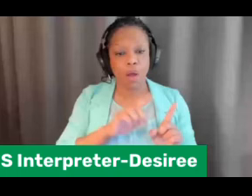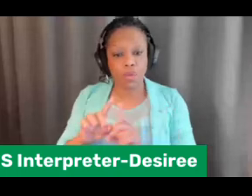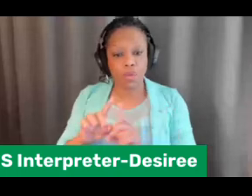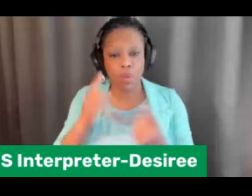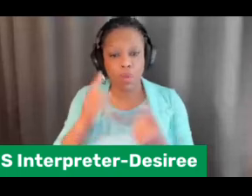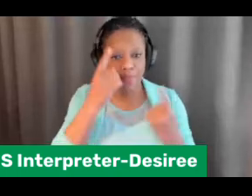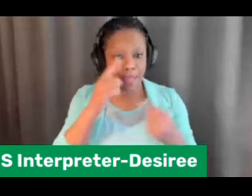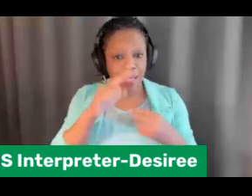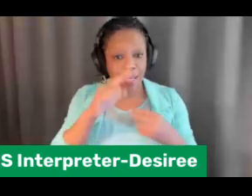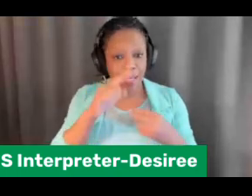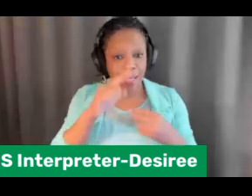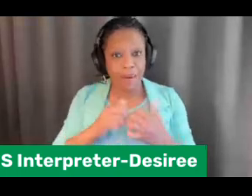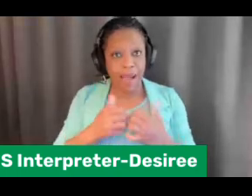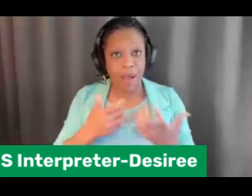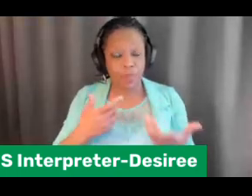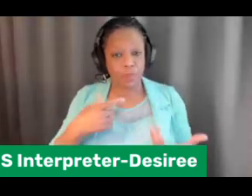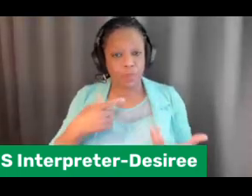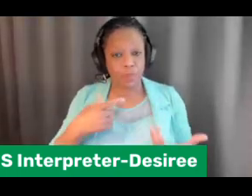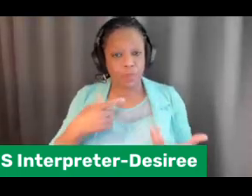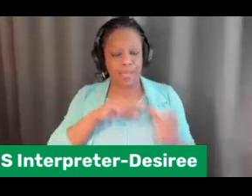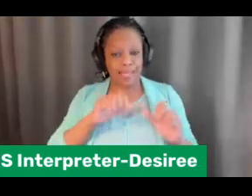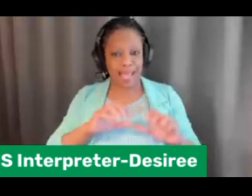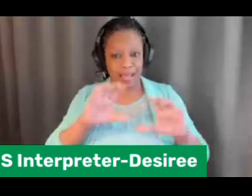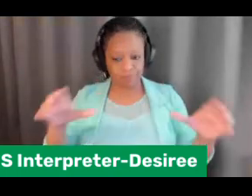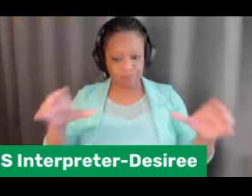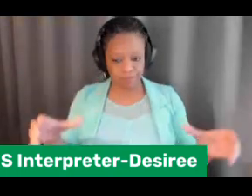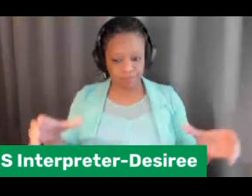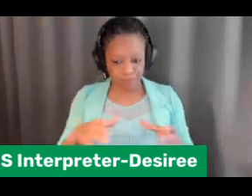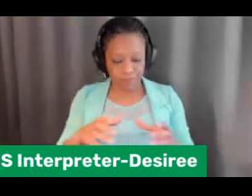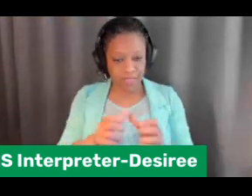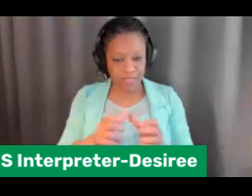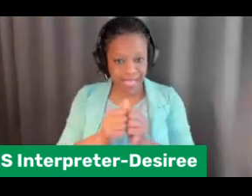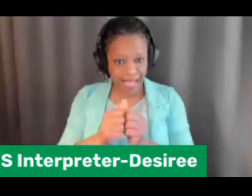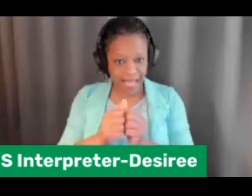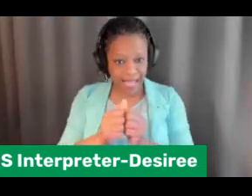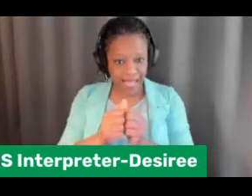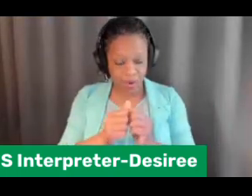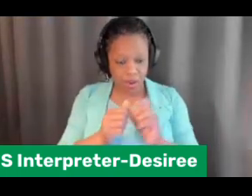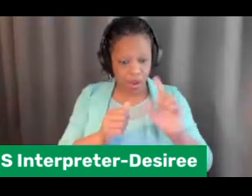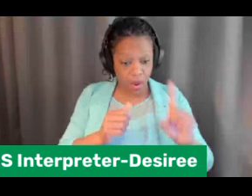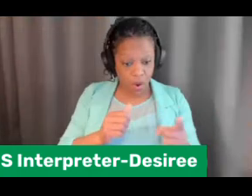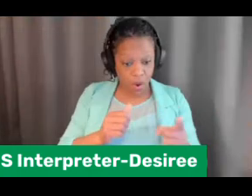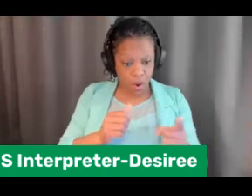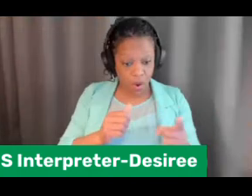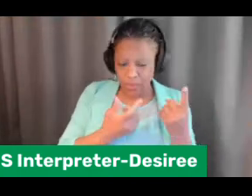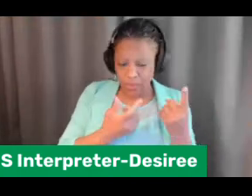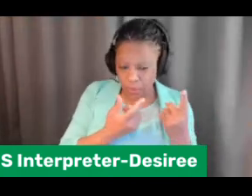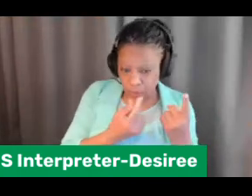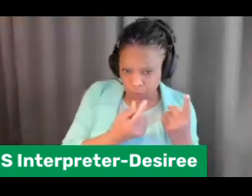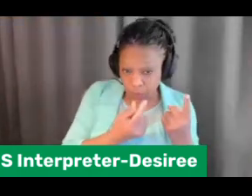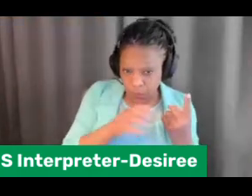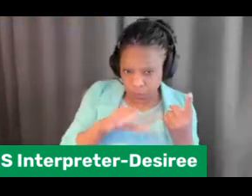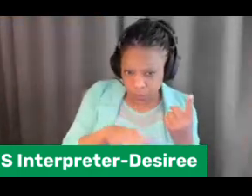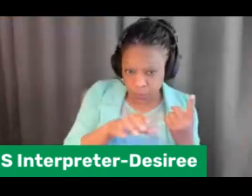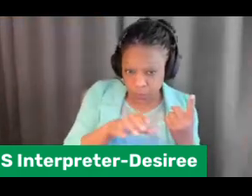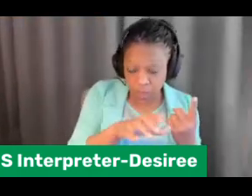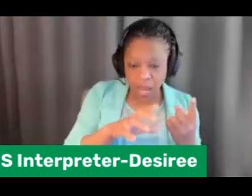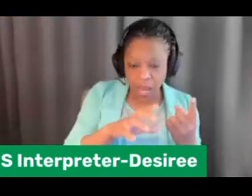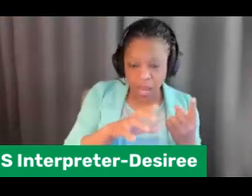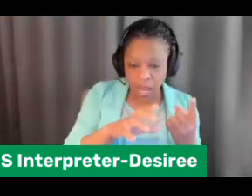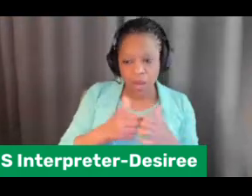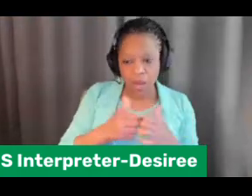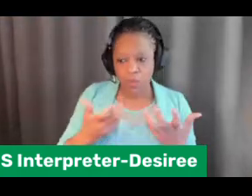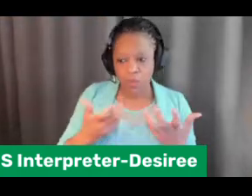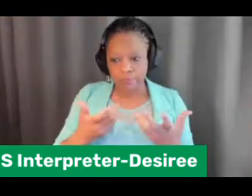we can come together and not just do. How do we also fulfill ourselves? How do we fill our